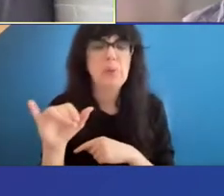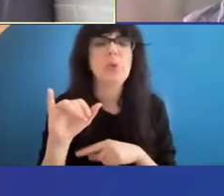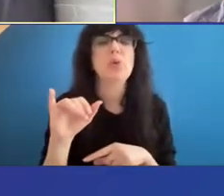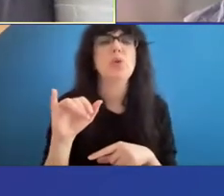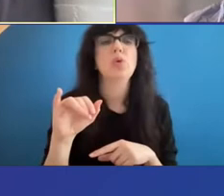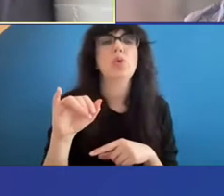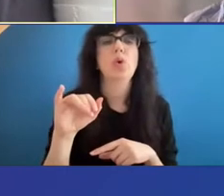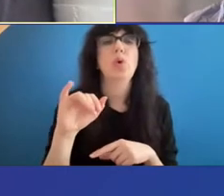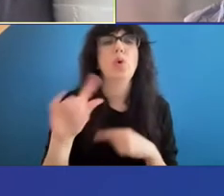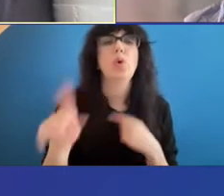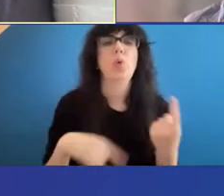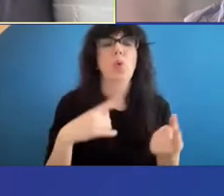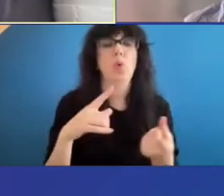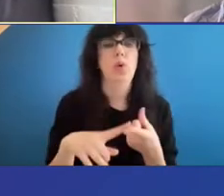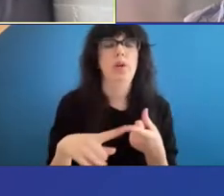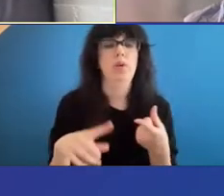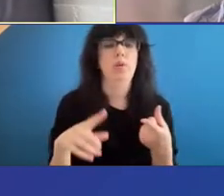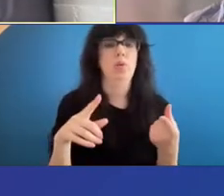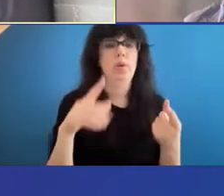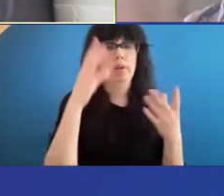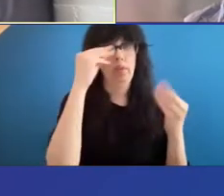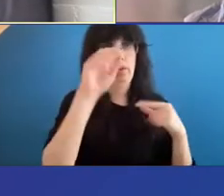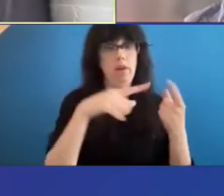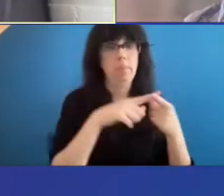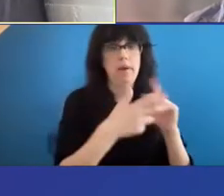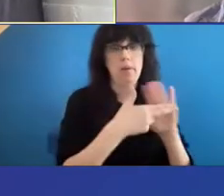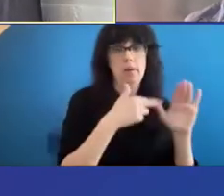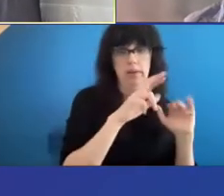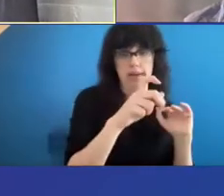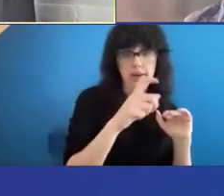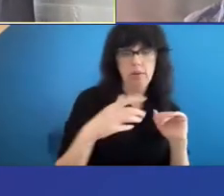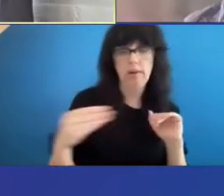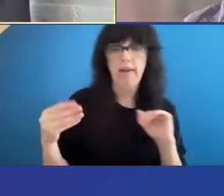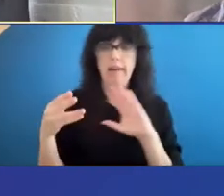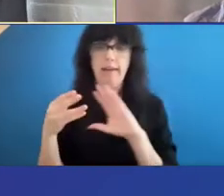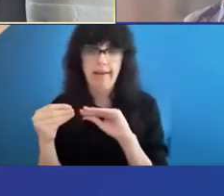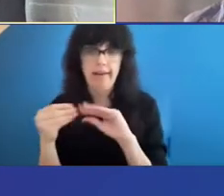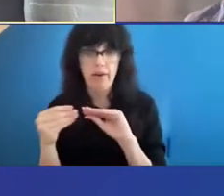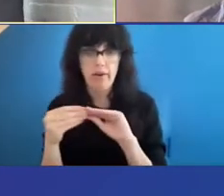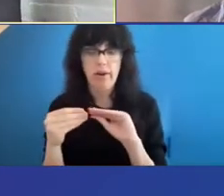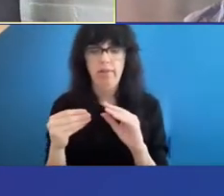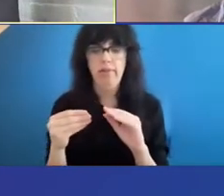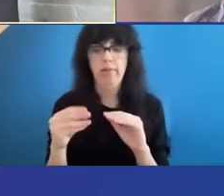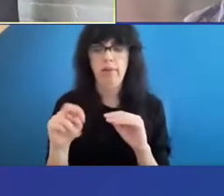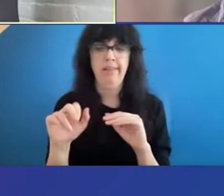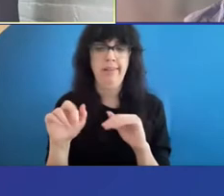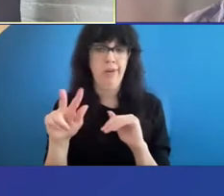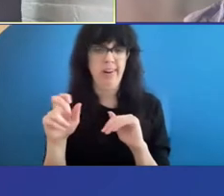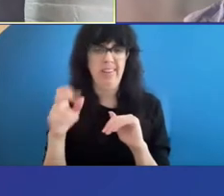at diagnosis and narrative, I want to look to connection